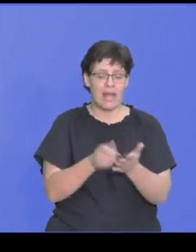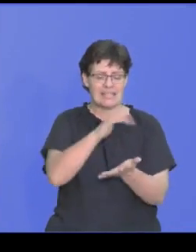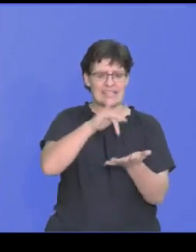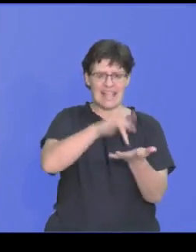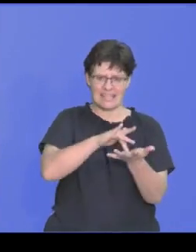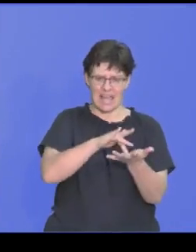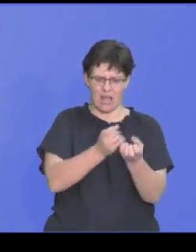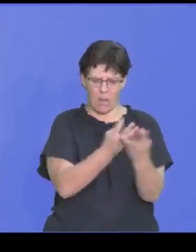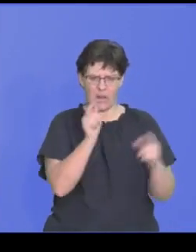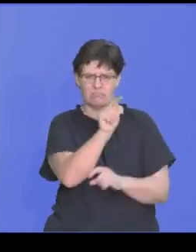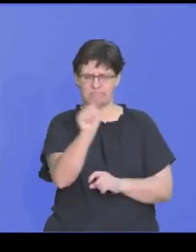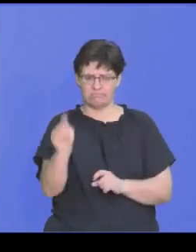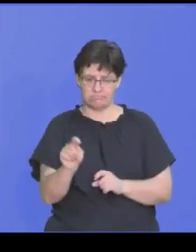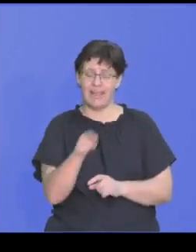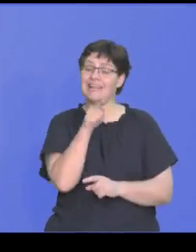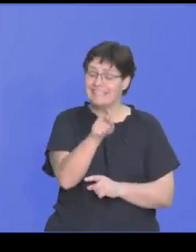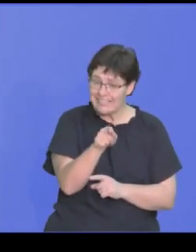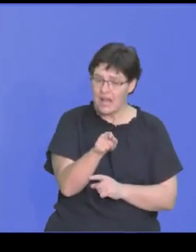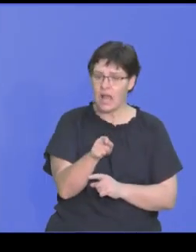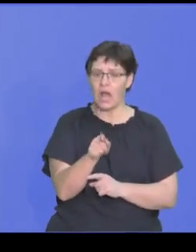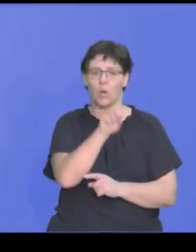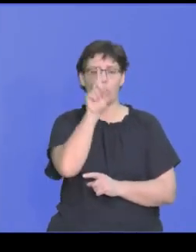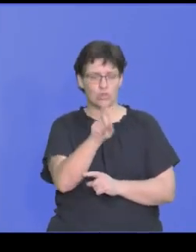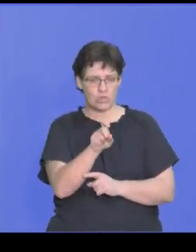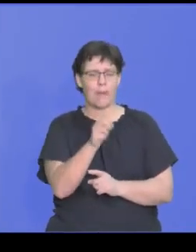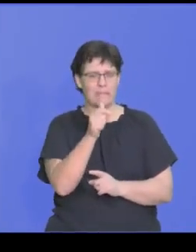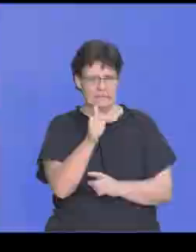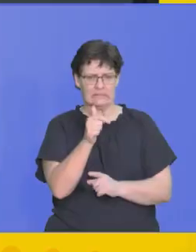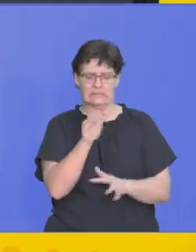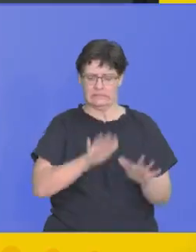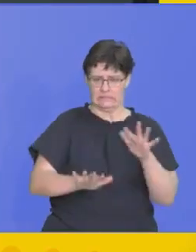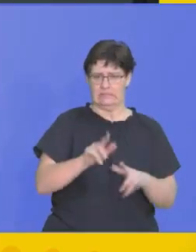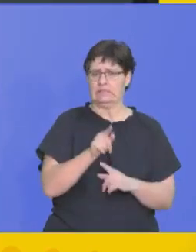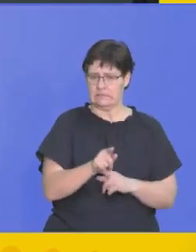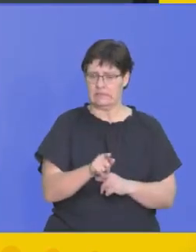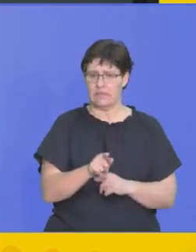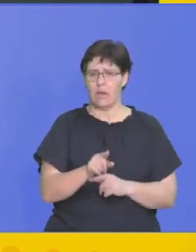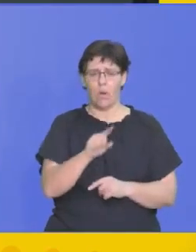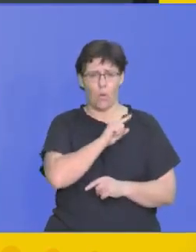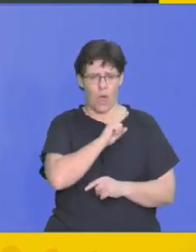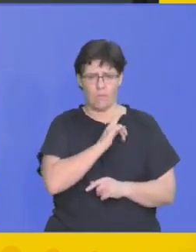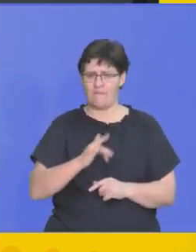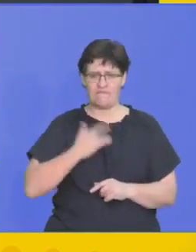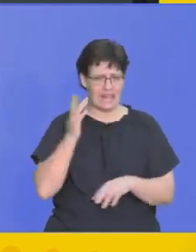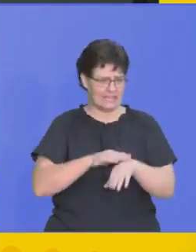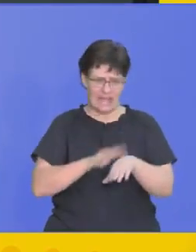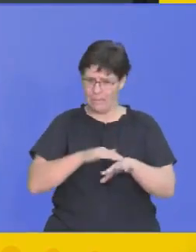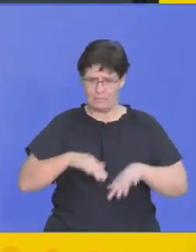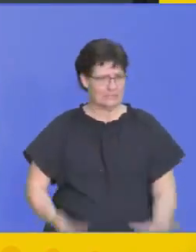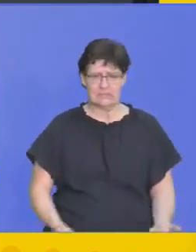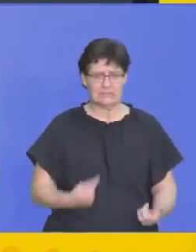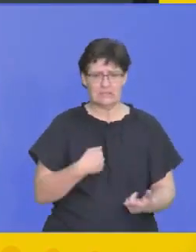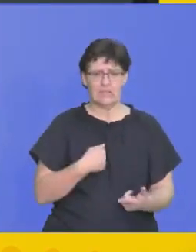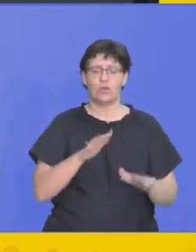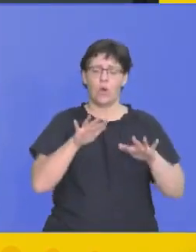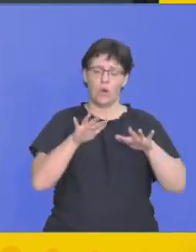centre. Now this is the kind of question that can be a little bit daunting, especially if you feel like you're running out of time. But I want you